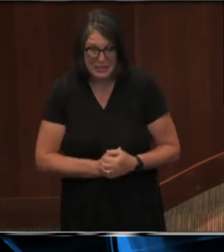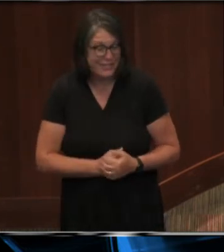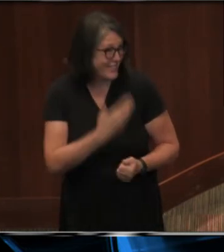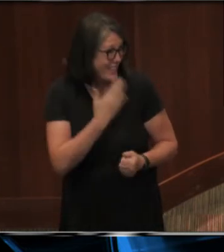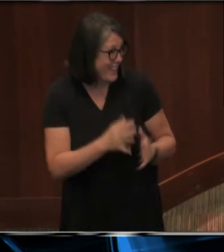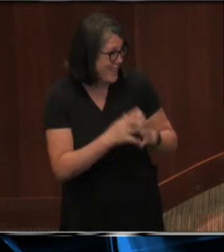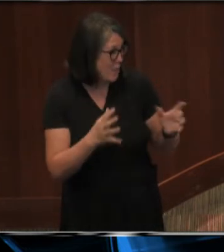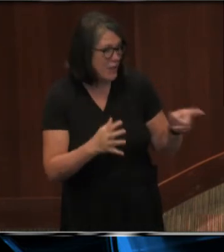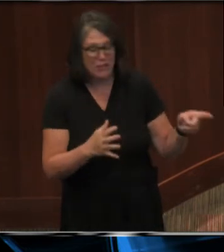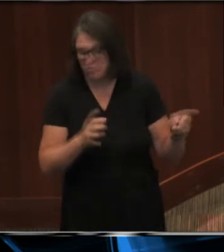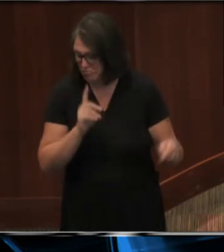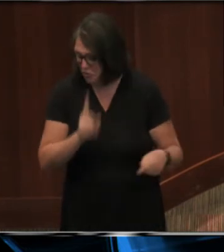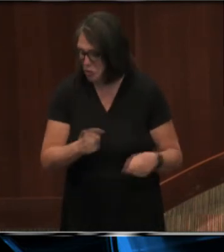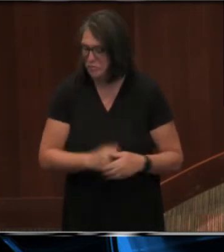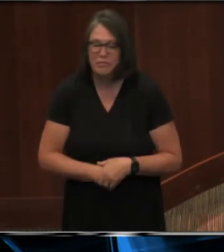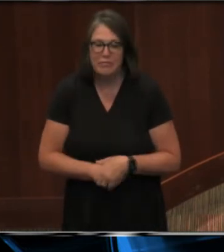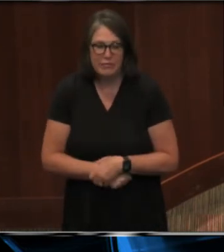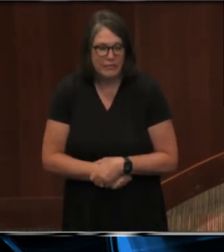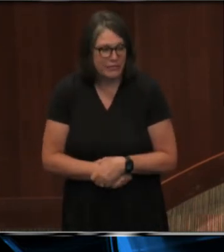Thank you very much. You bet.